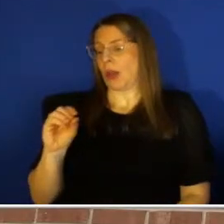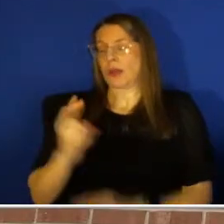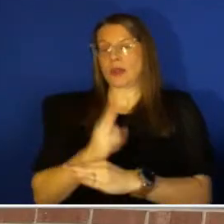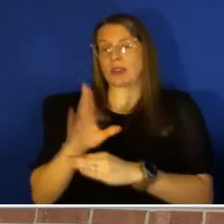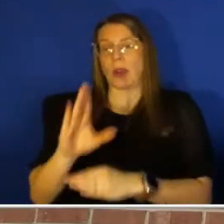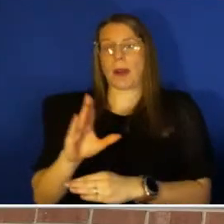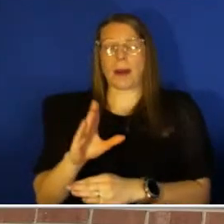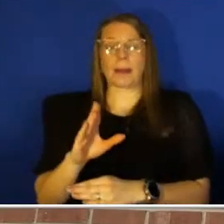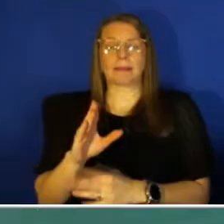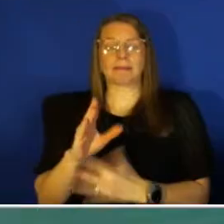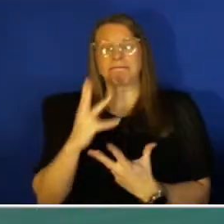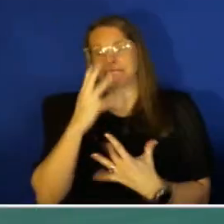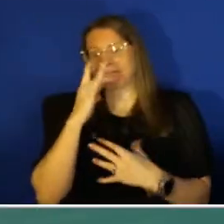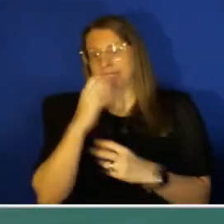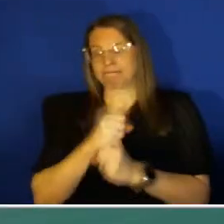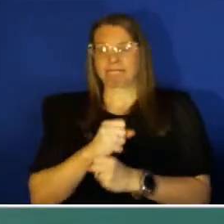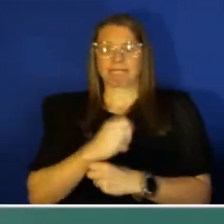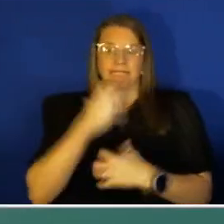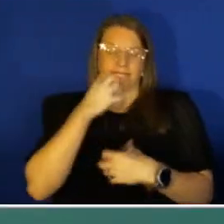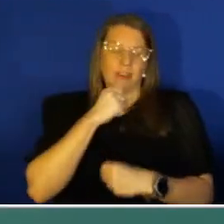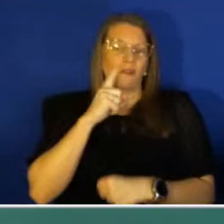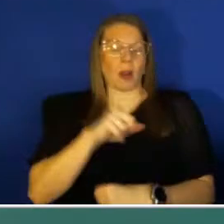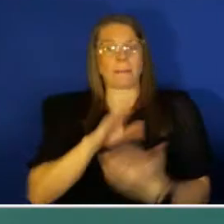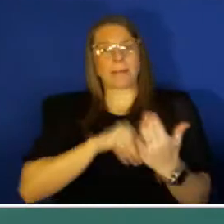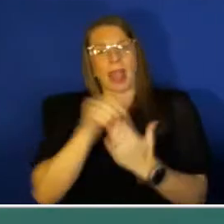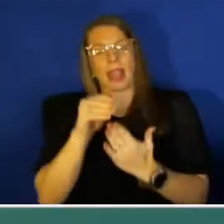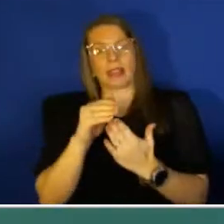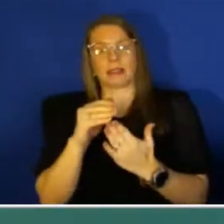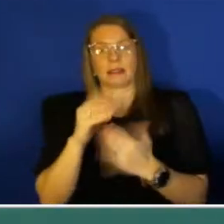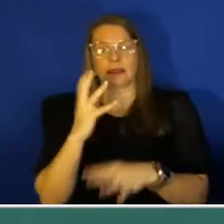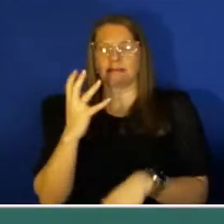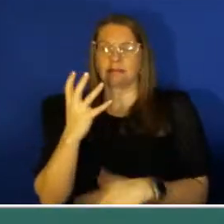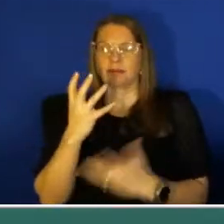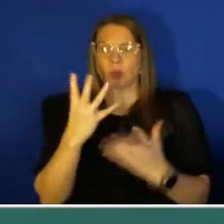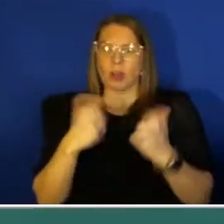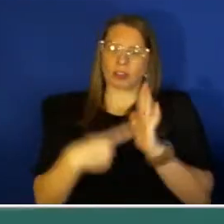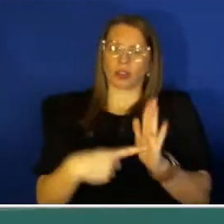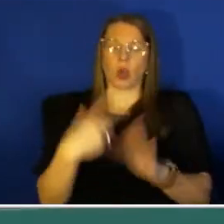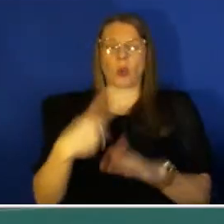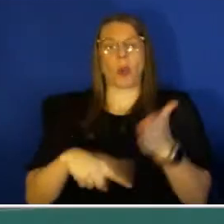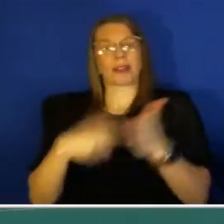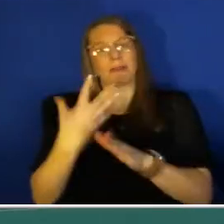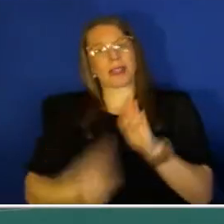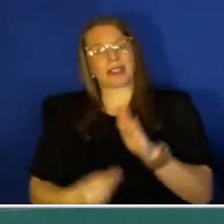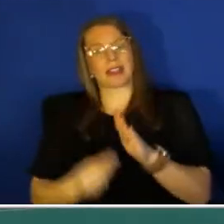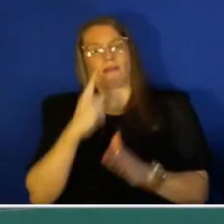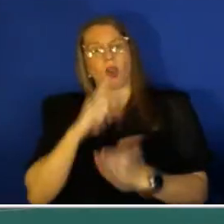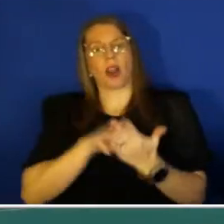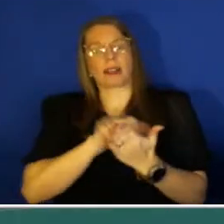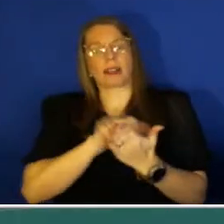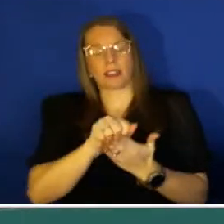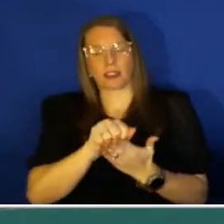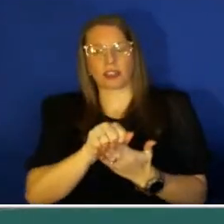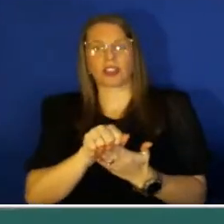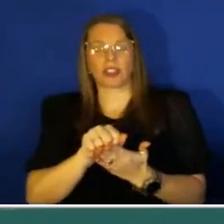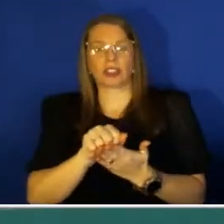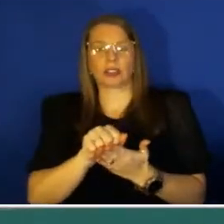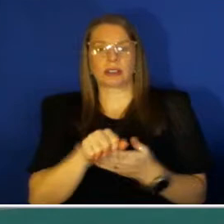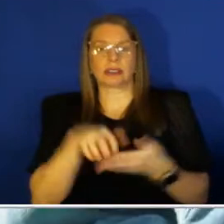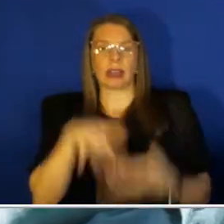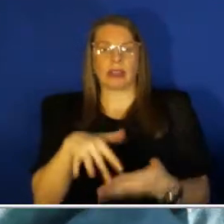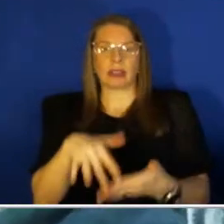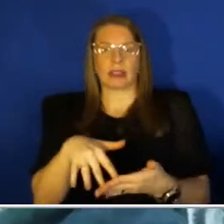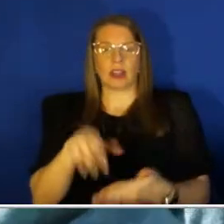way, helping to put a face to what's missing in cancer research. I feel like if the same race and group of people people are the only